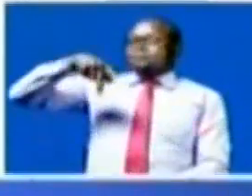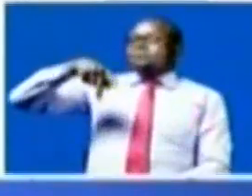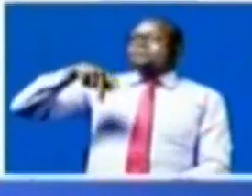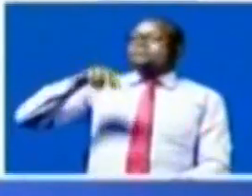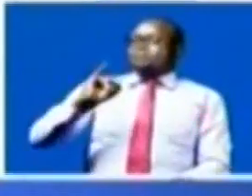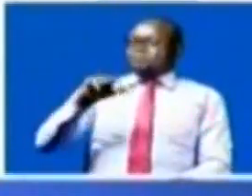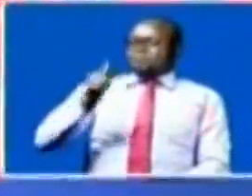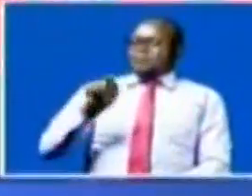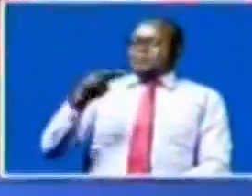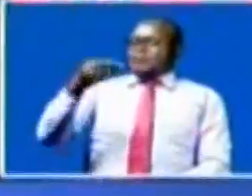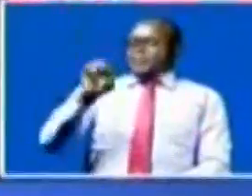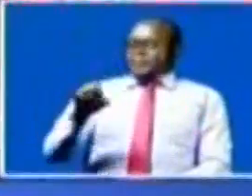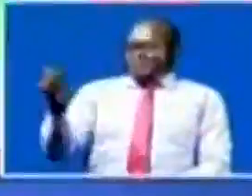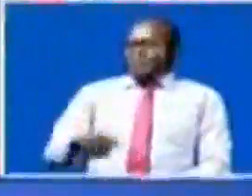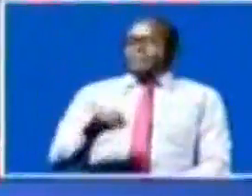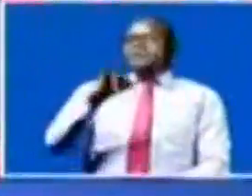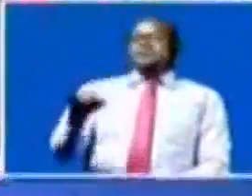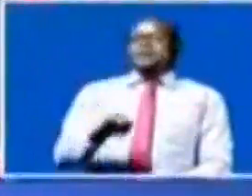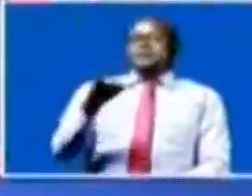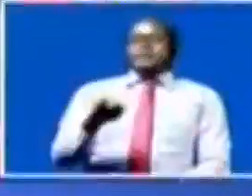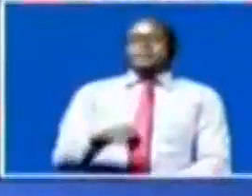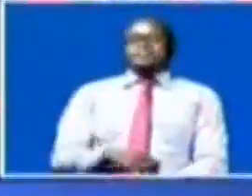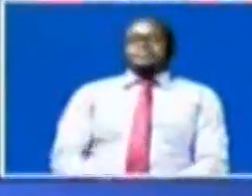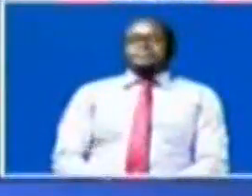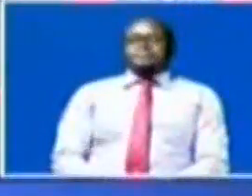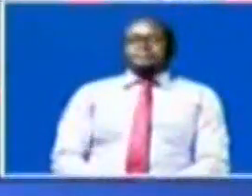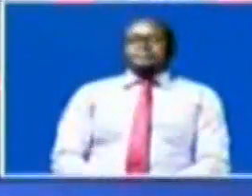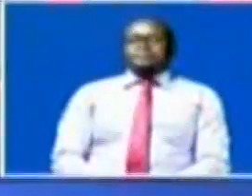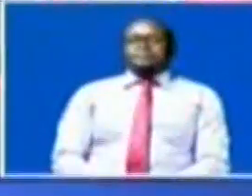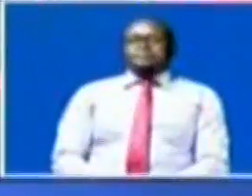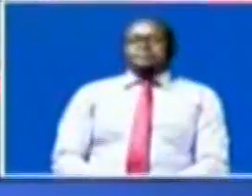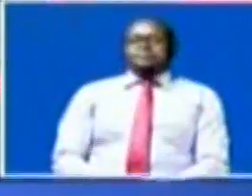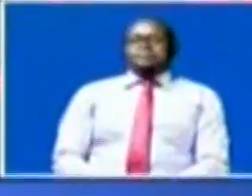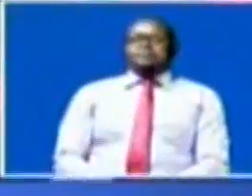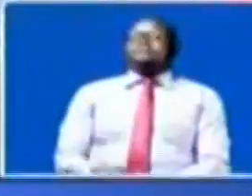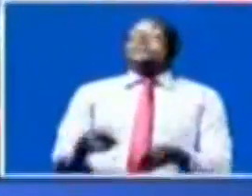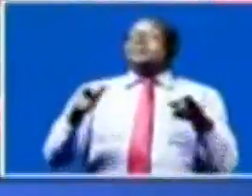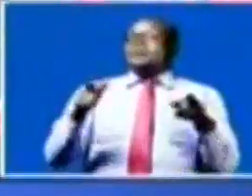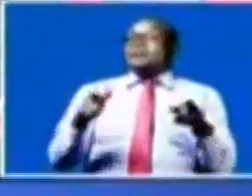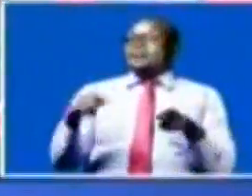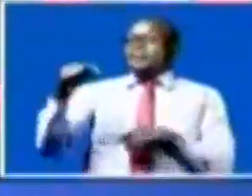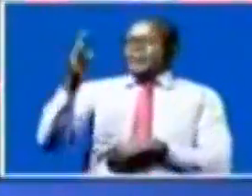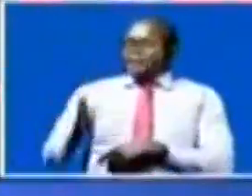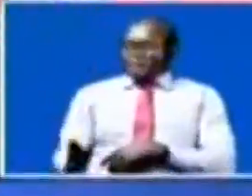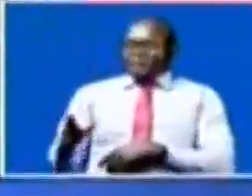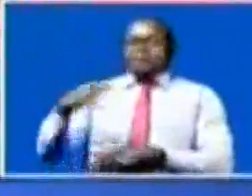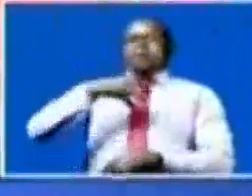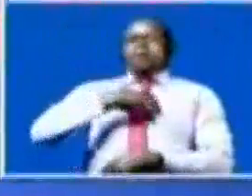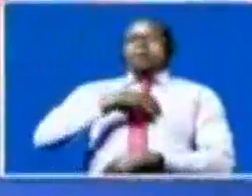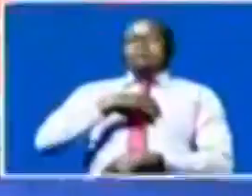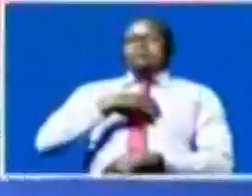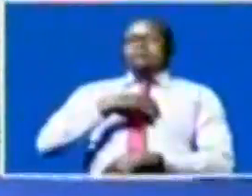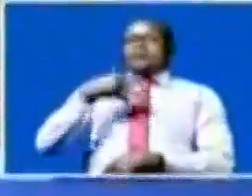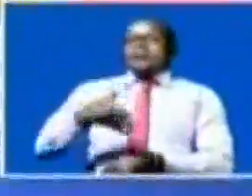Igathe in January. I'm on the run. Mid-year, the governor also took off, shifting